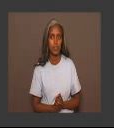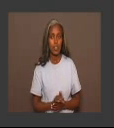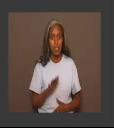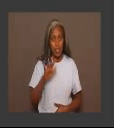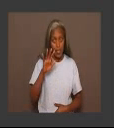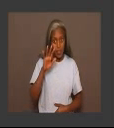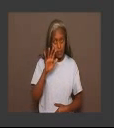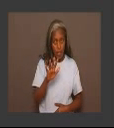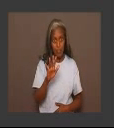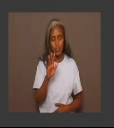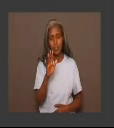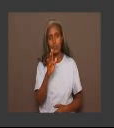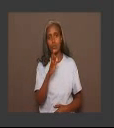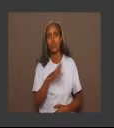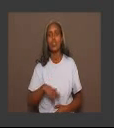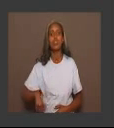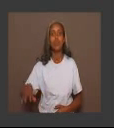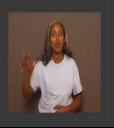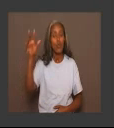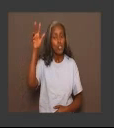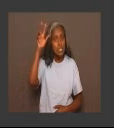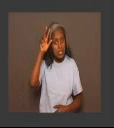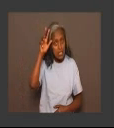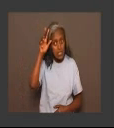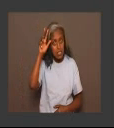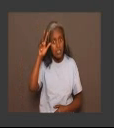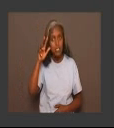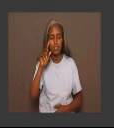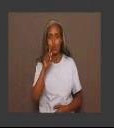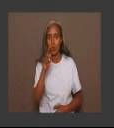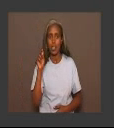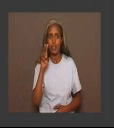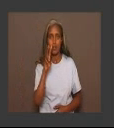5 to the power of 3 is